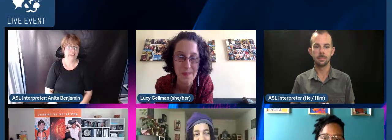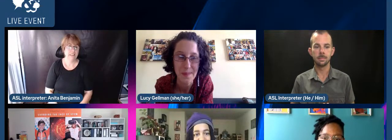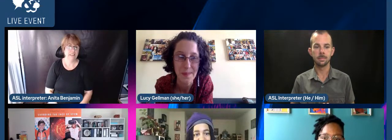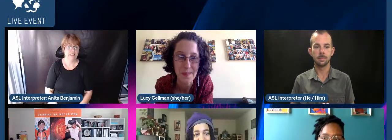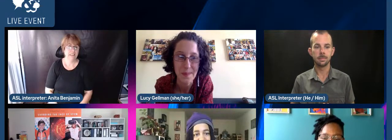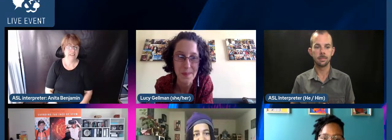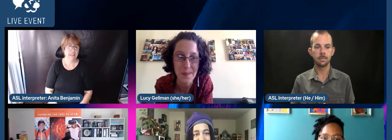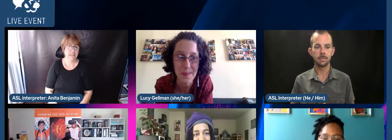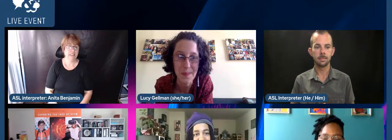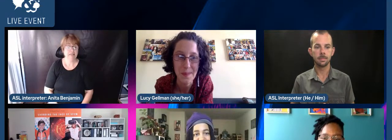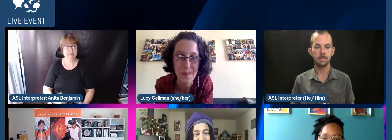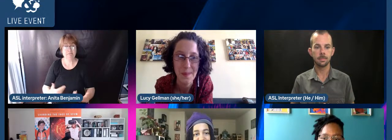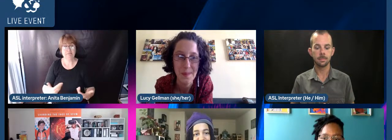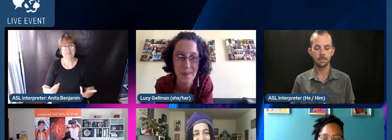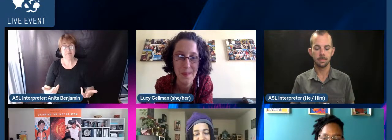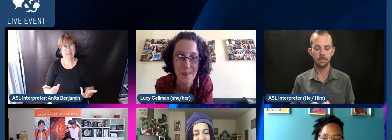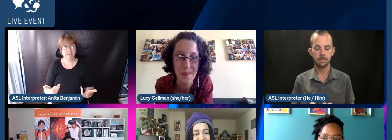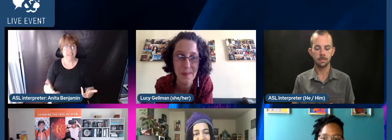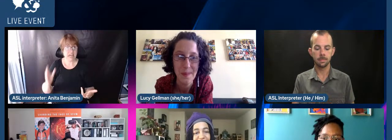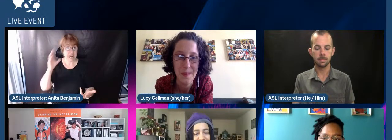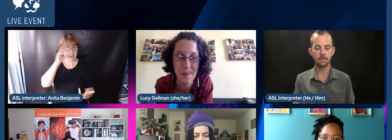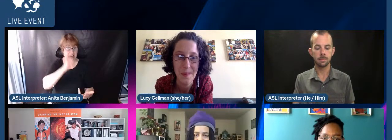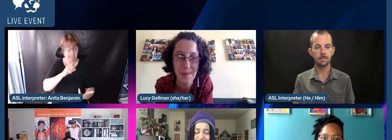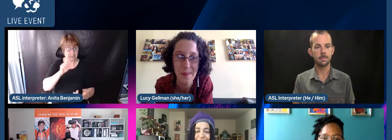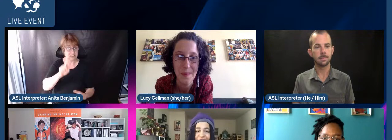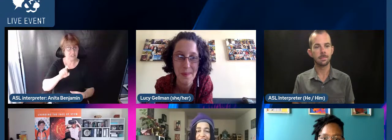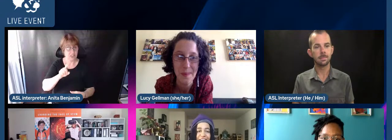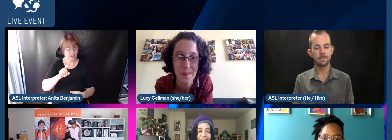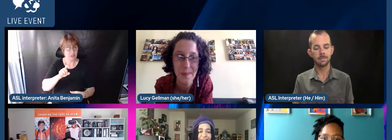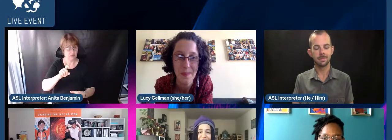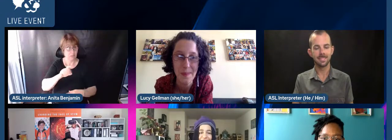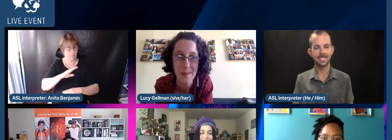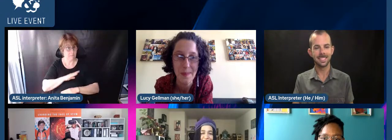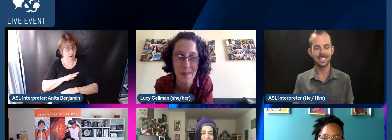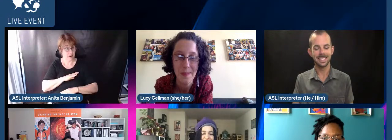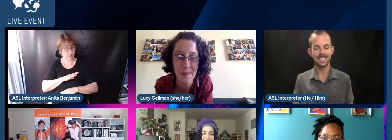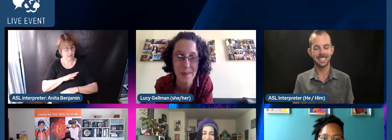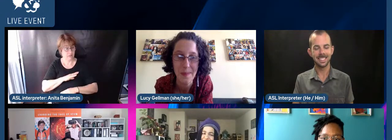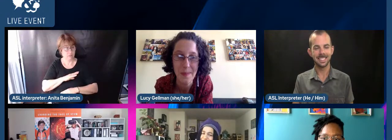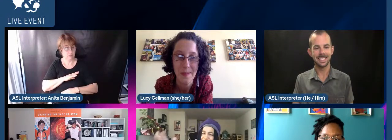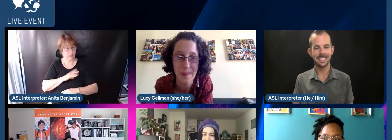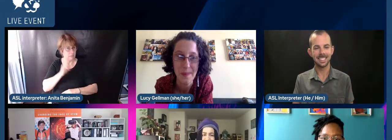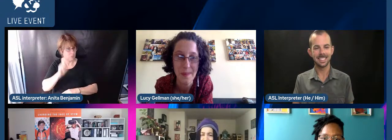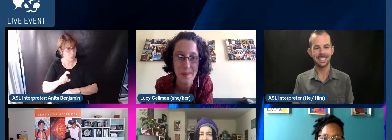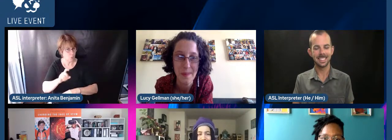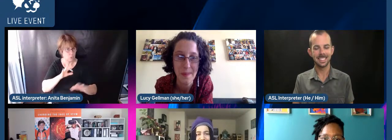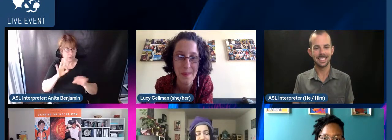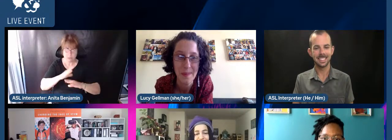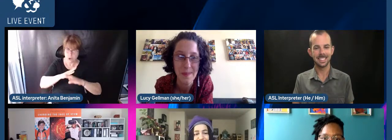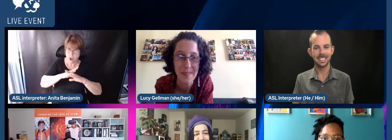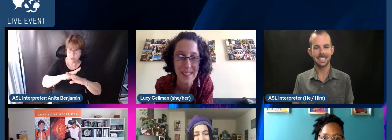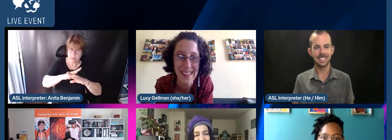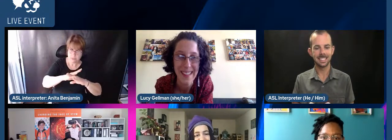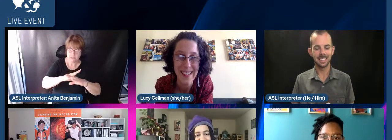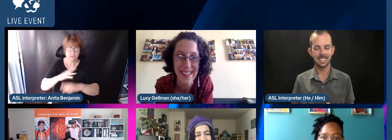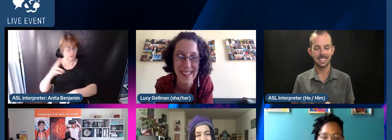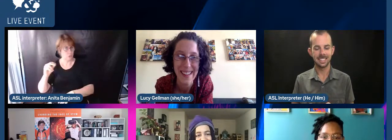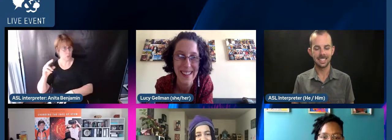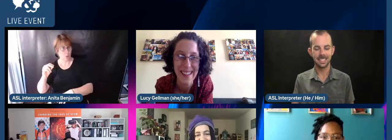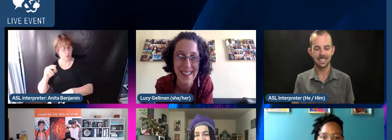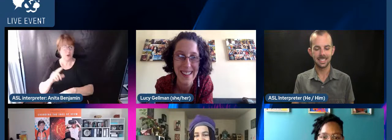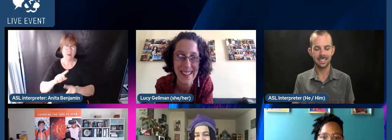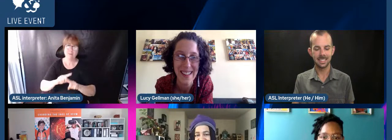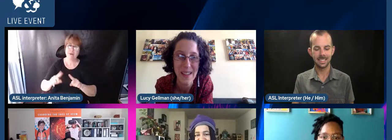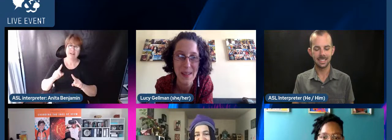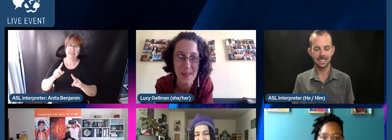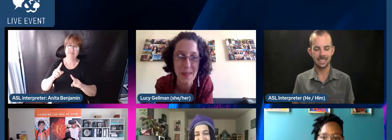I guess my needs are met, or am I supposed to tell you my obstacles are? No. Yep. I don't even know, but here we